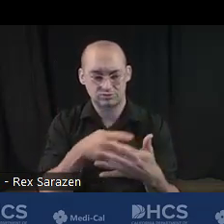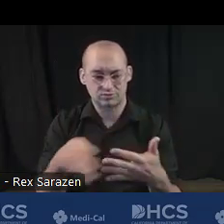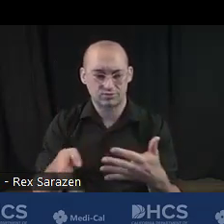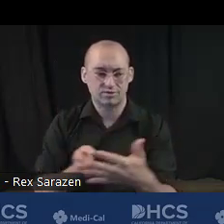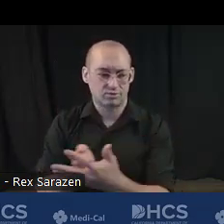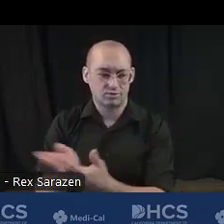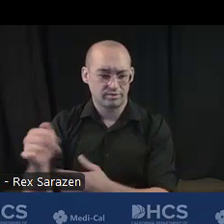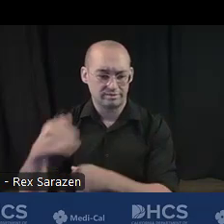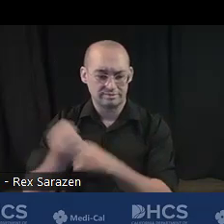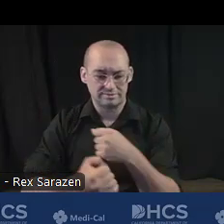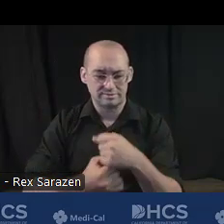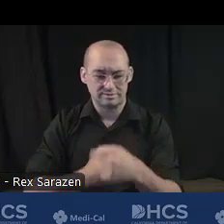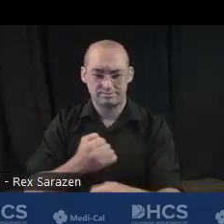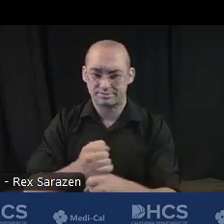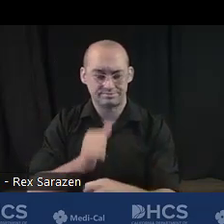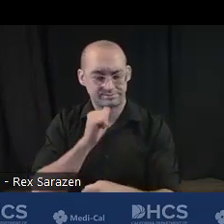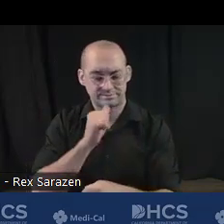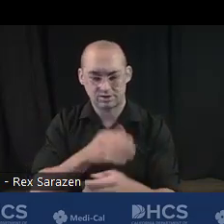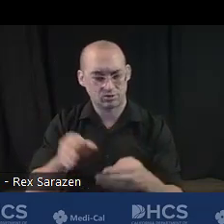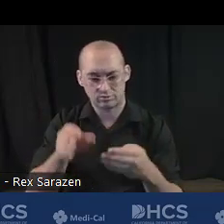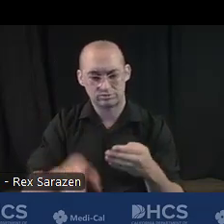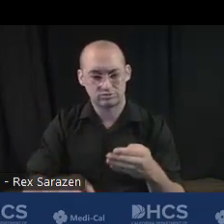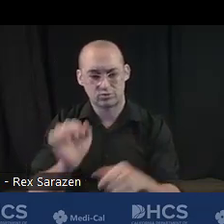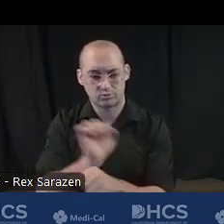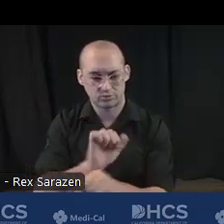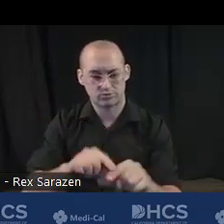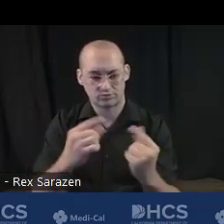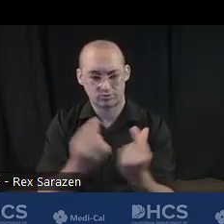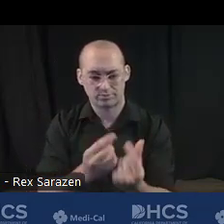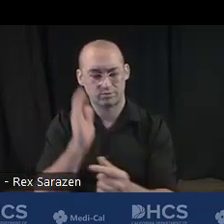not going to be the conclusion of the work group. We're going to be continuing the work group,